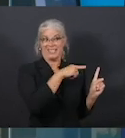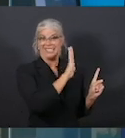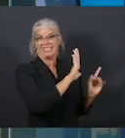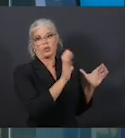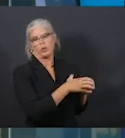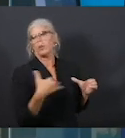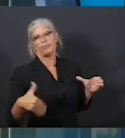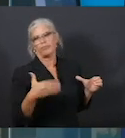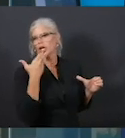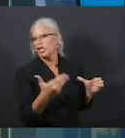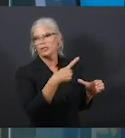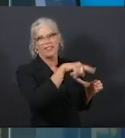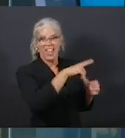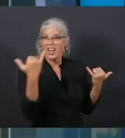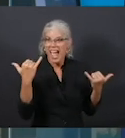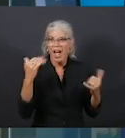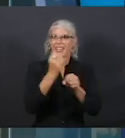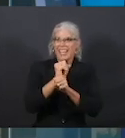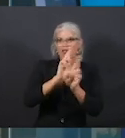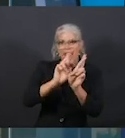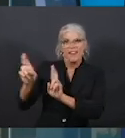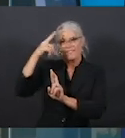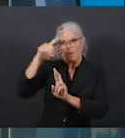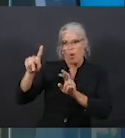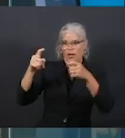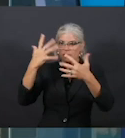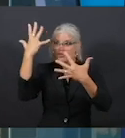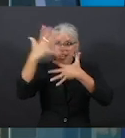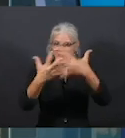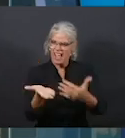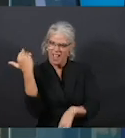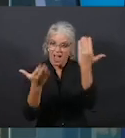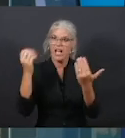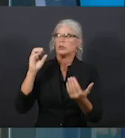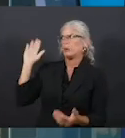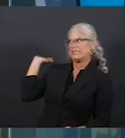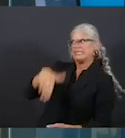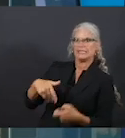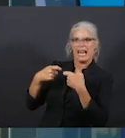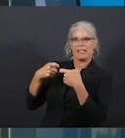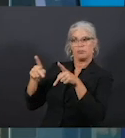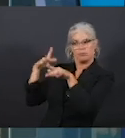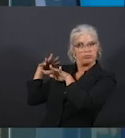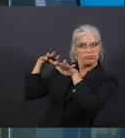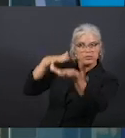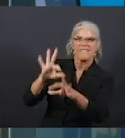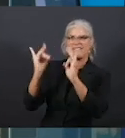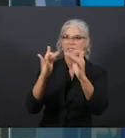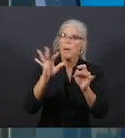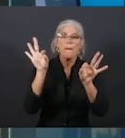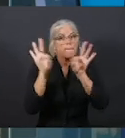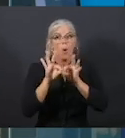I mean, they're clearing the way for these utility linemen to be able to get in there and do it. So as soon as it's safe to do so, they're going to